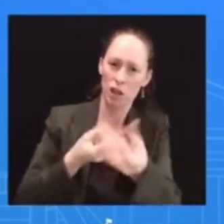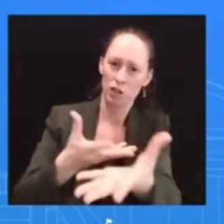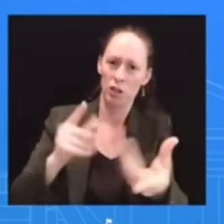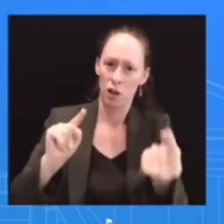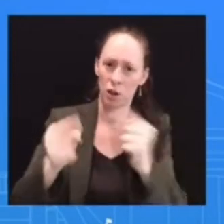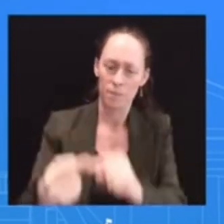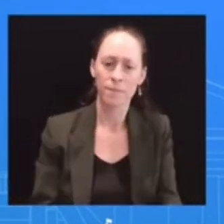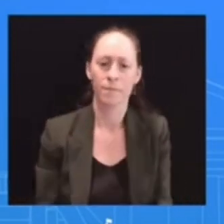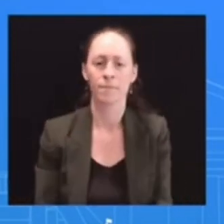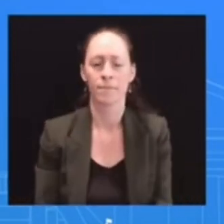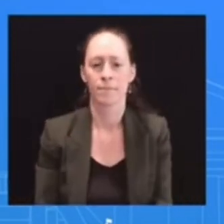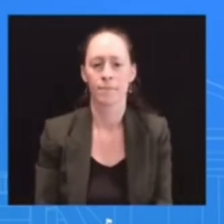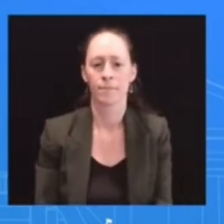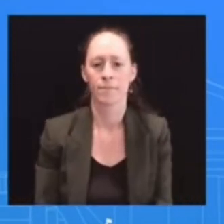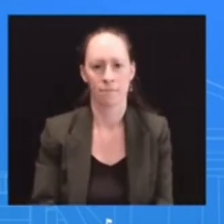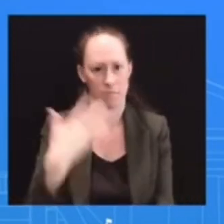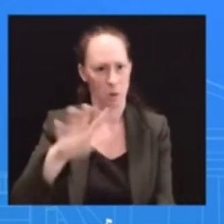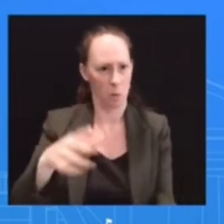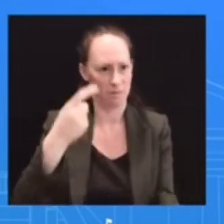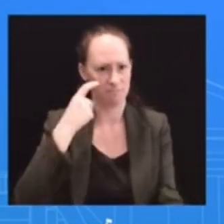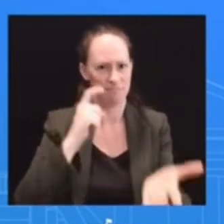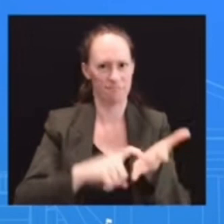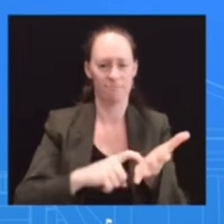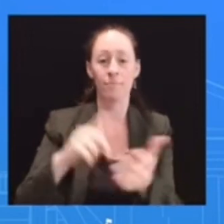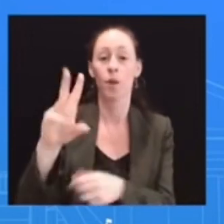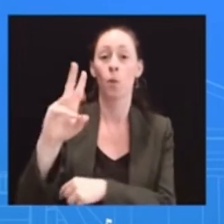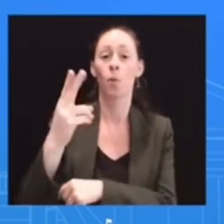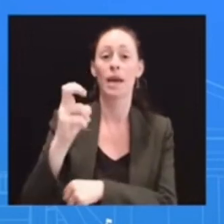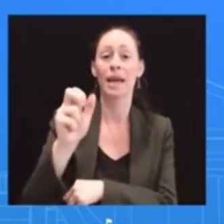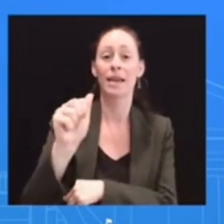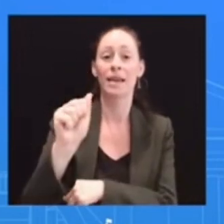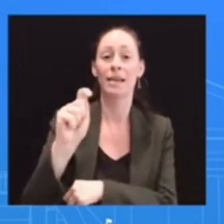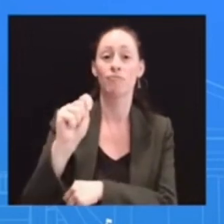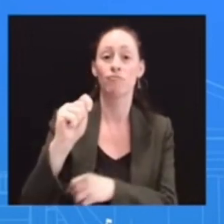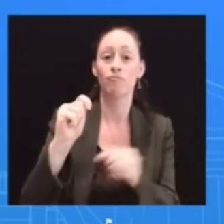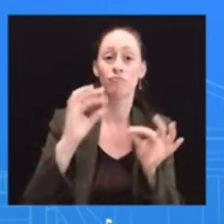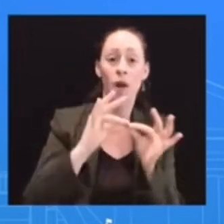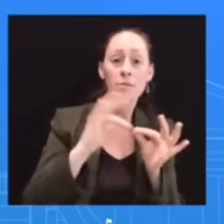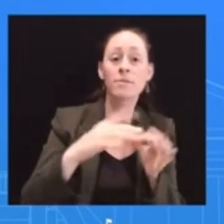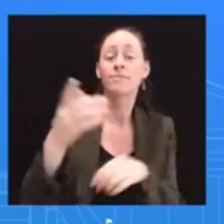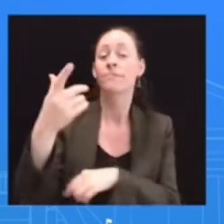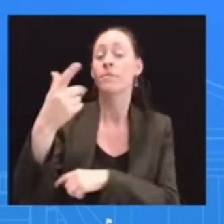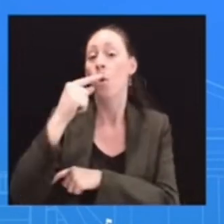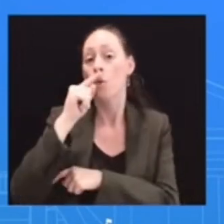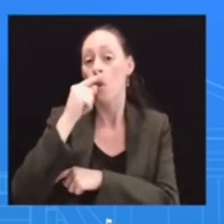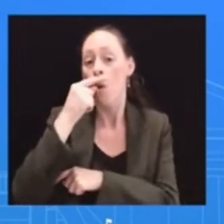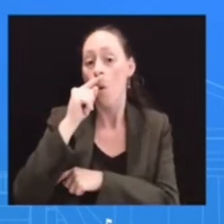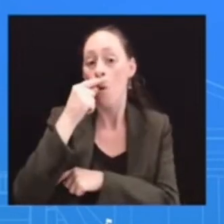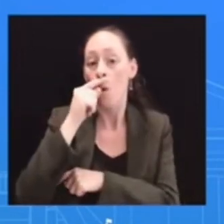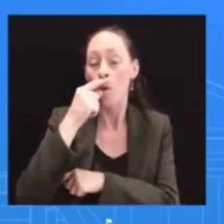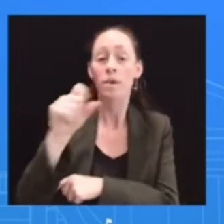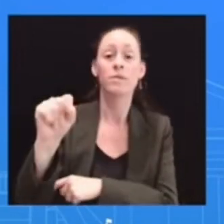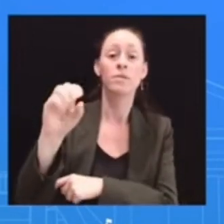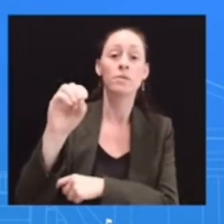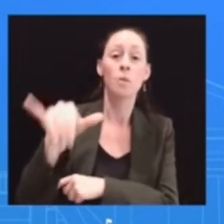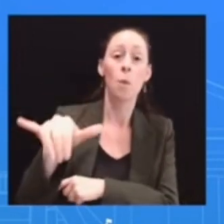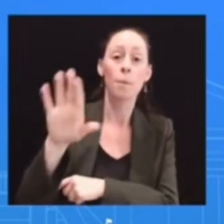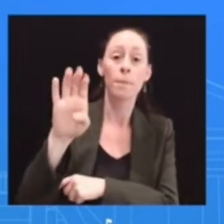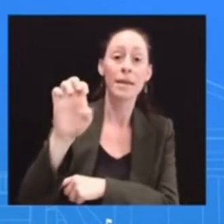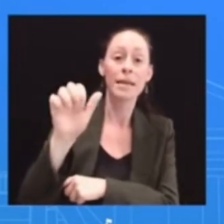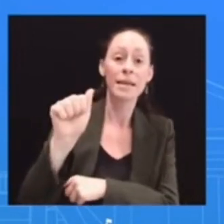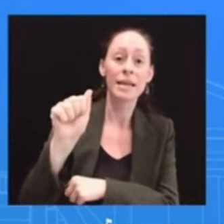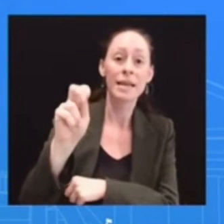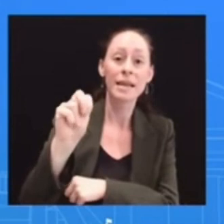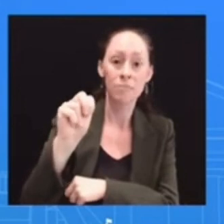Russia's suspension. We urge the government of Russia to immediately reverse its decision. Meanwhile, the United States has, and we